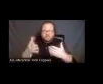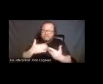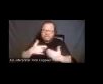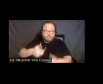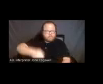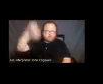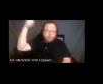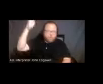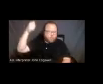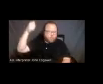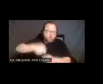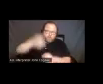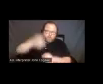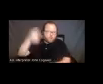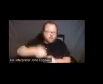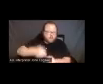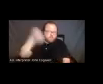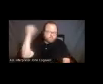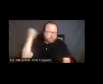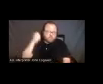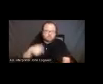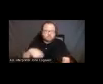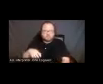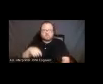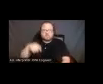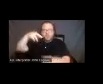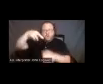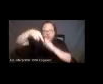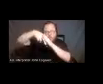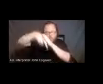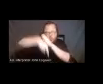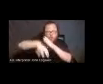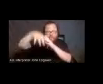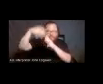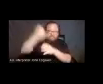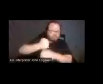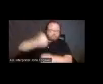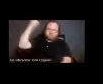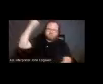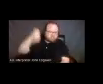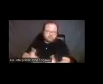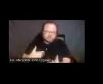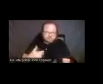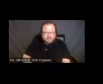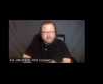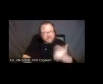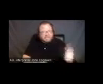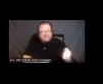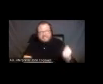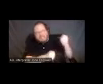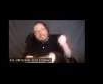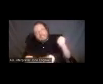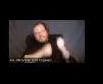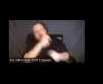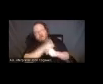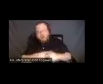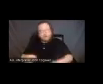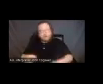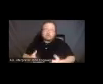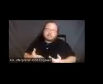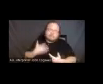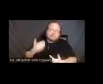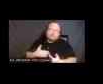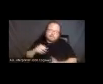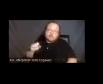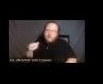because you pull it out and you get like a deep root. It's really nice. Like pulling other stuff is very frustrating, but Sahara